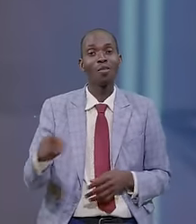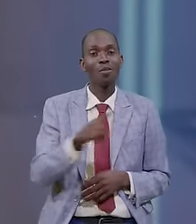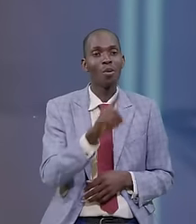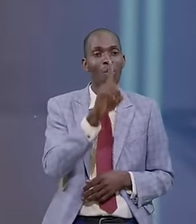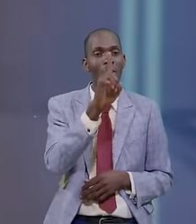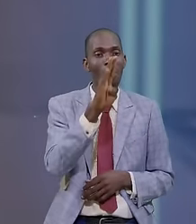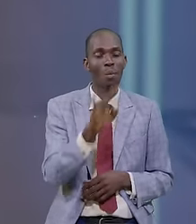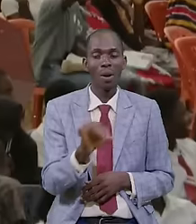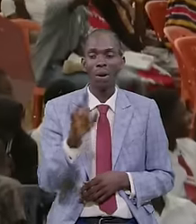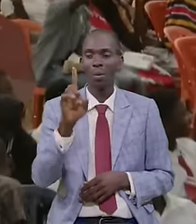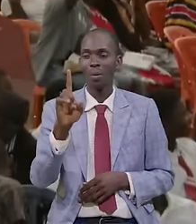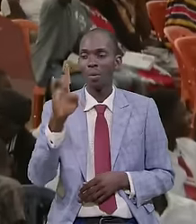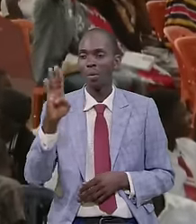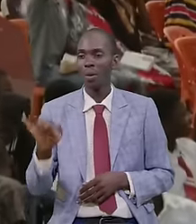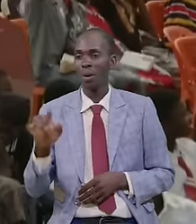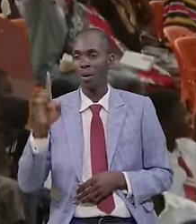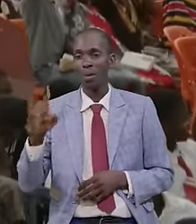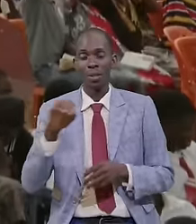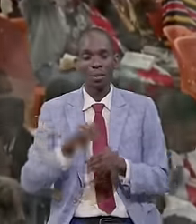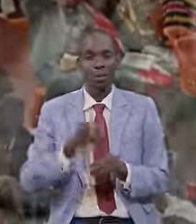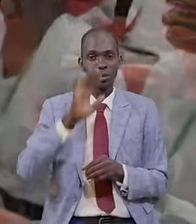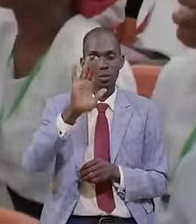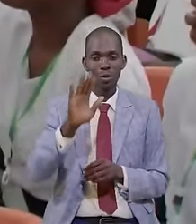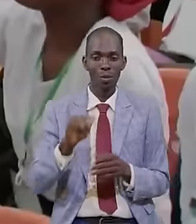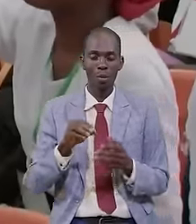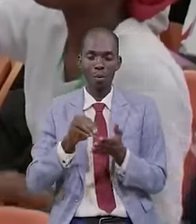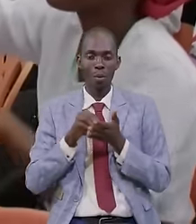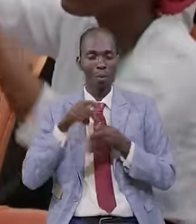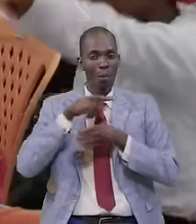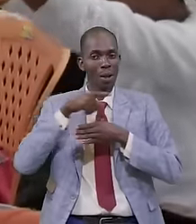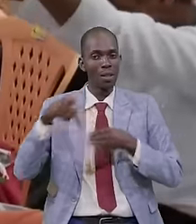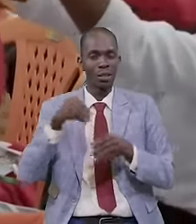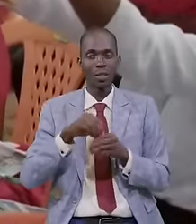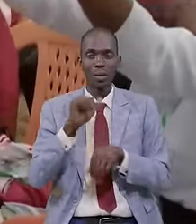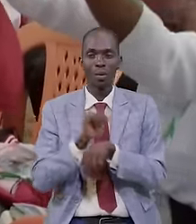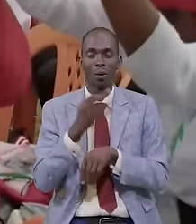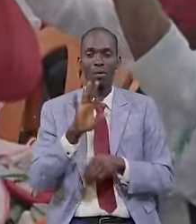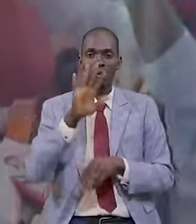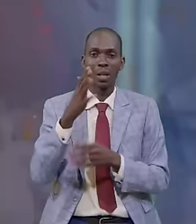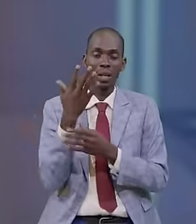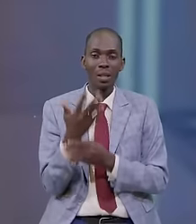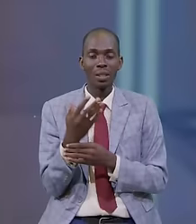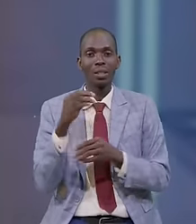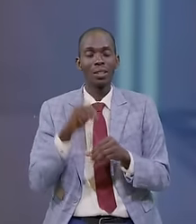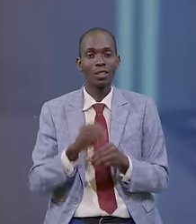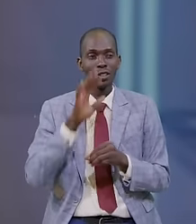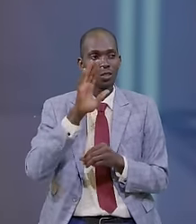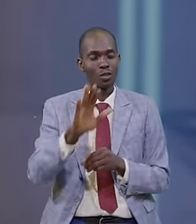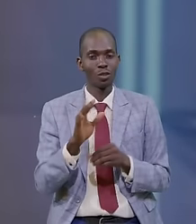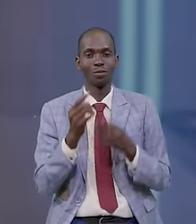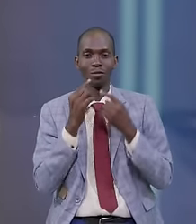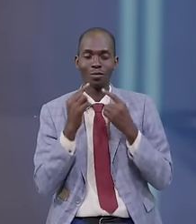one, in your profession, in the work of your hand, in your